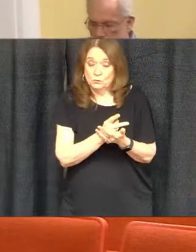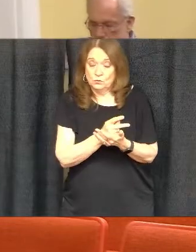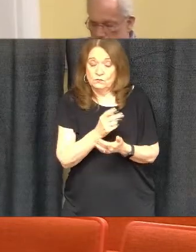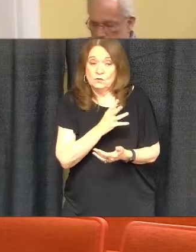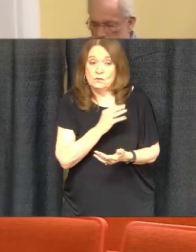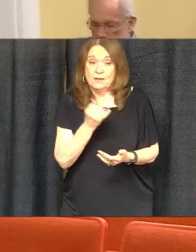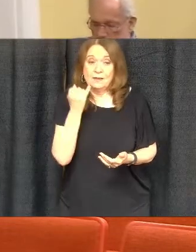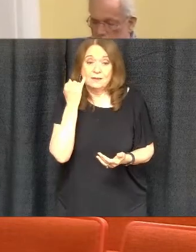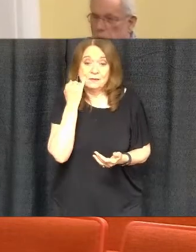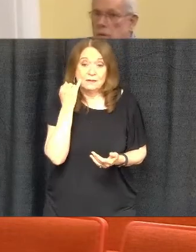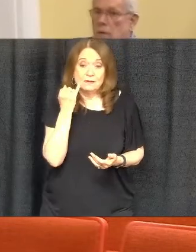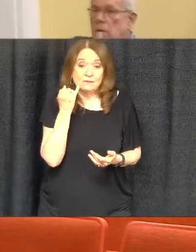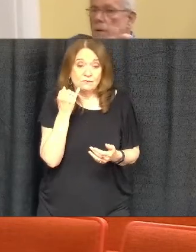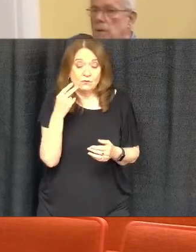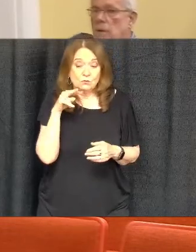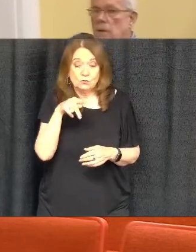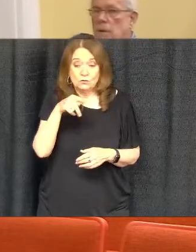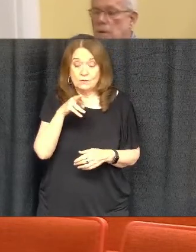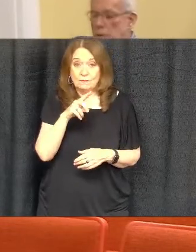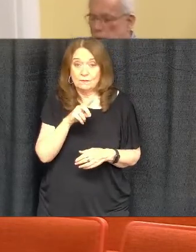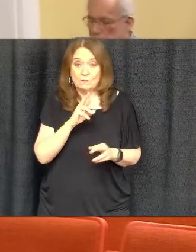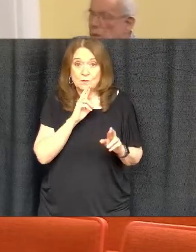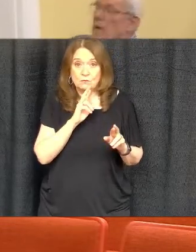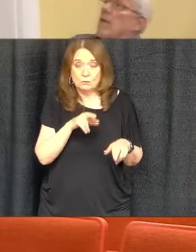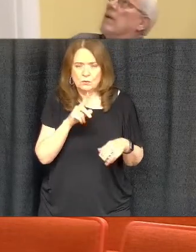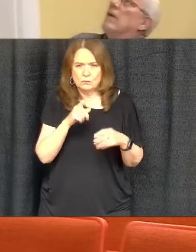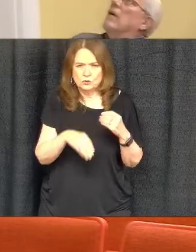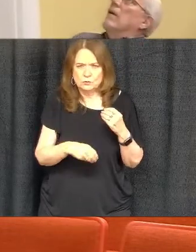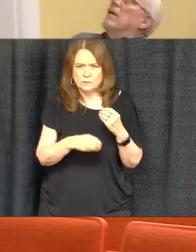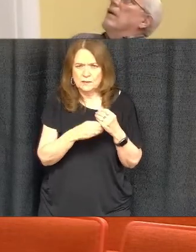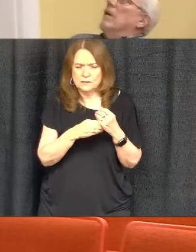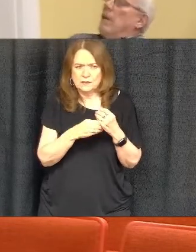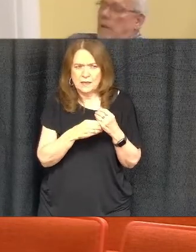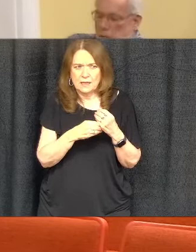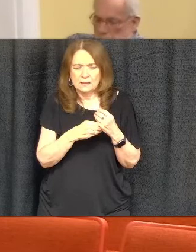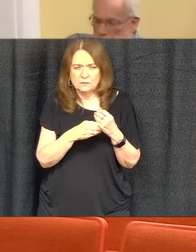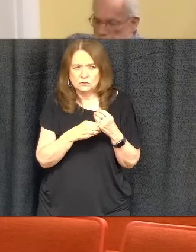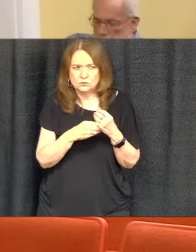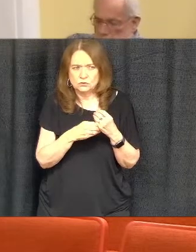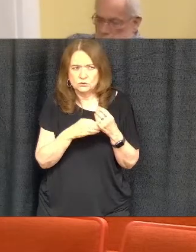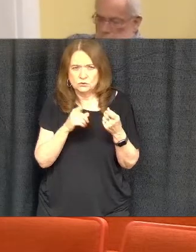if you go to the PUD report, which should be attached to the ordinance,